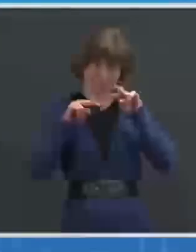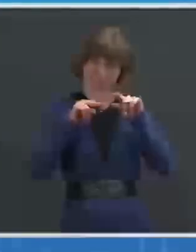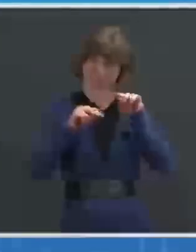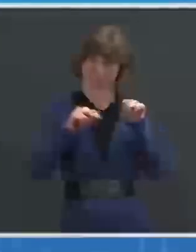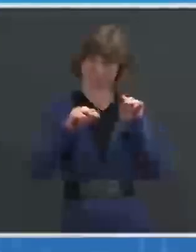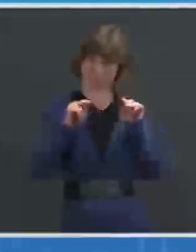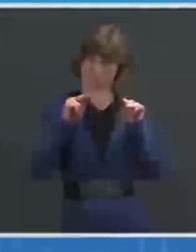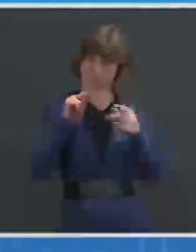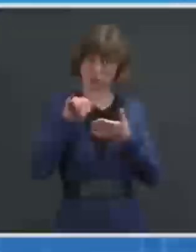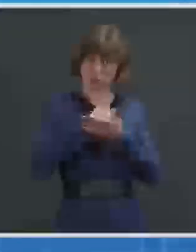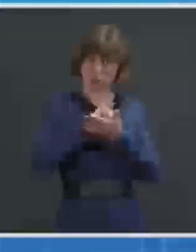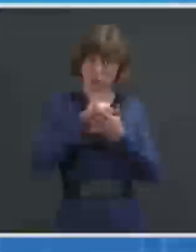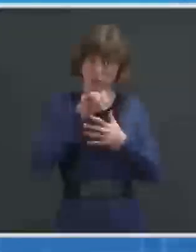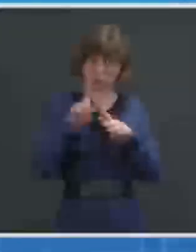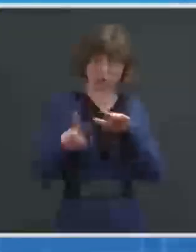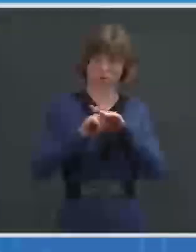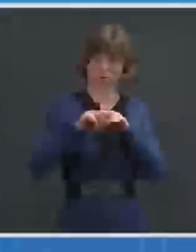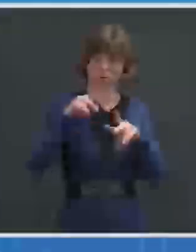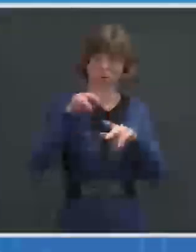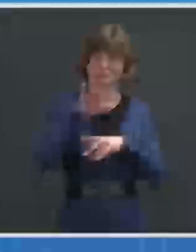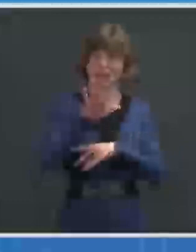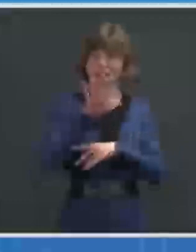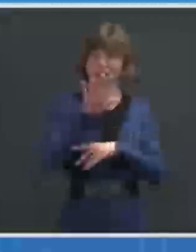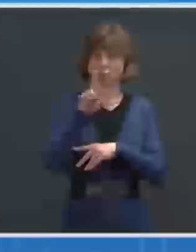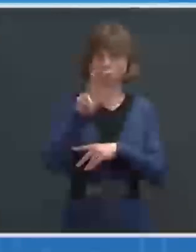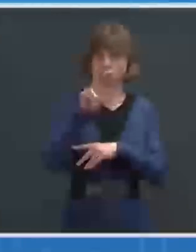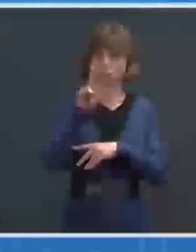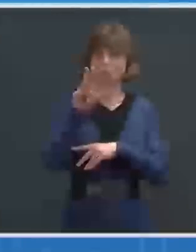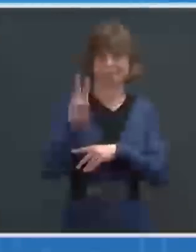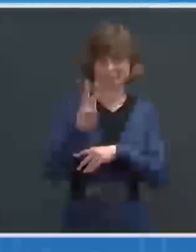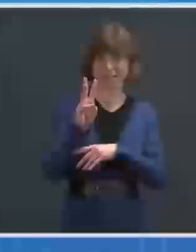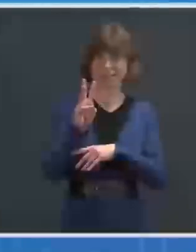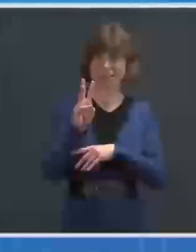variant, the 526, very seriously, Lori.